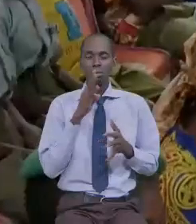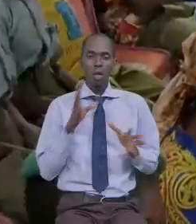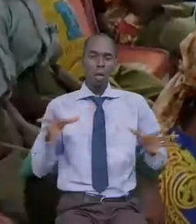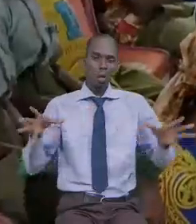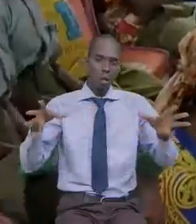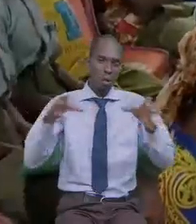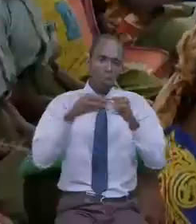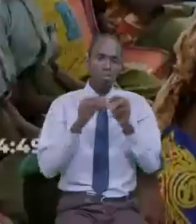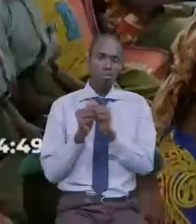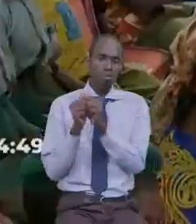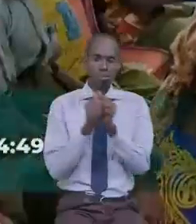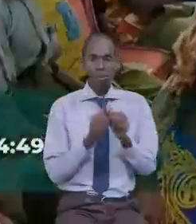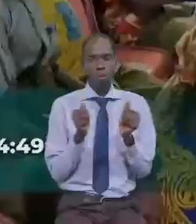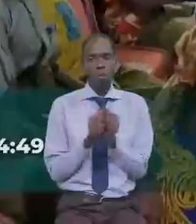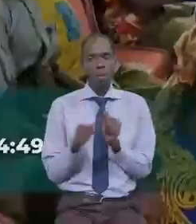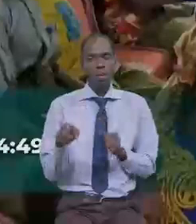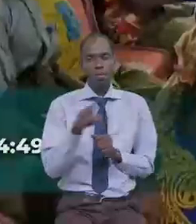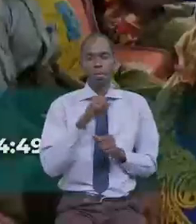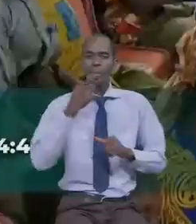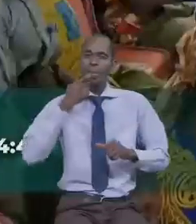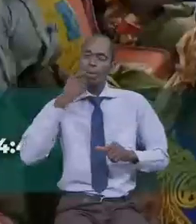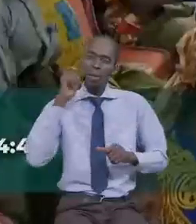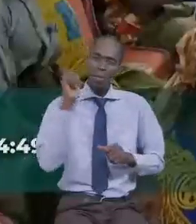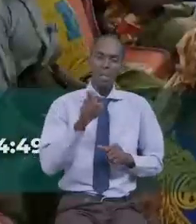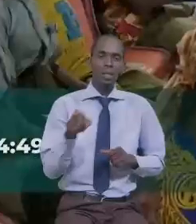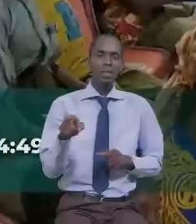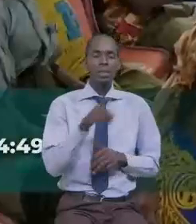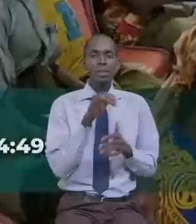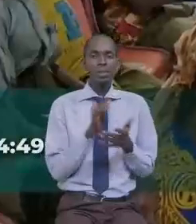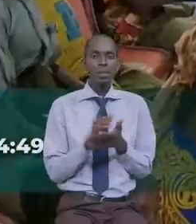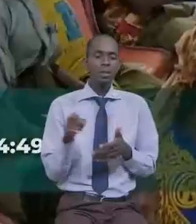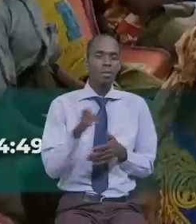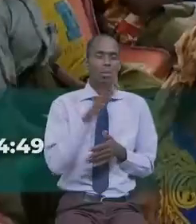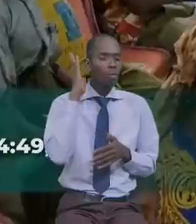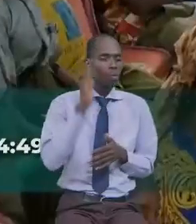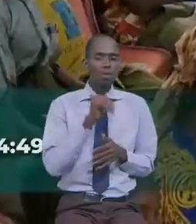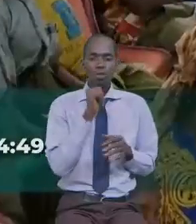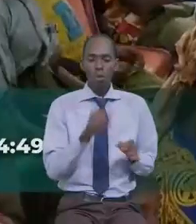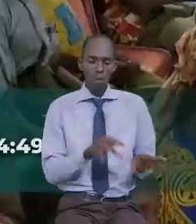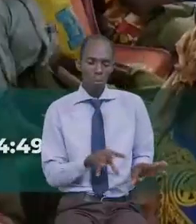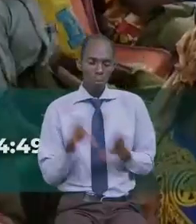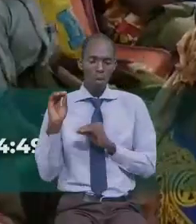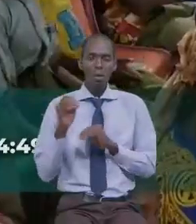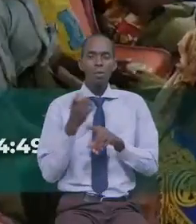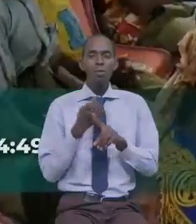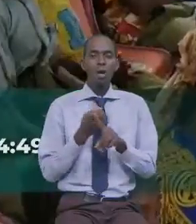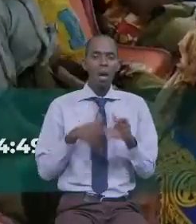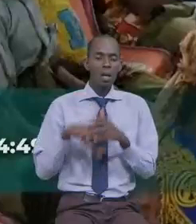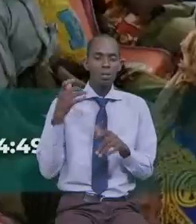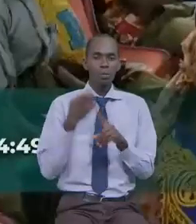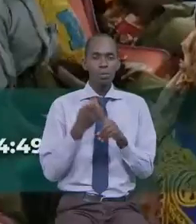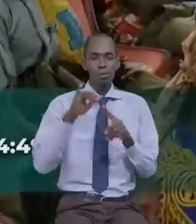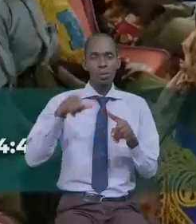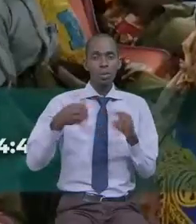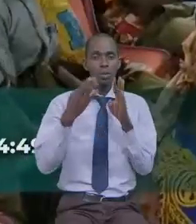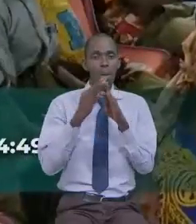them, commanded them that they should not depart out from Jerusalem, but